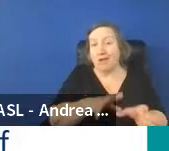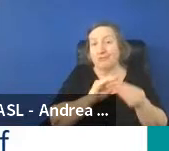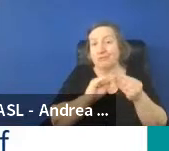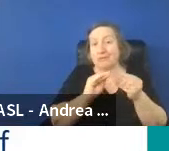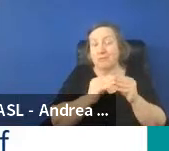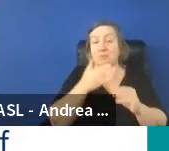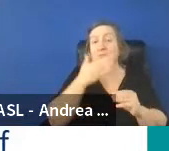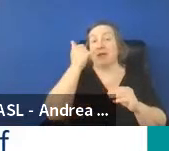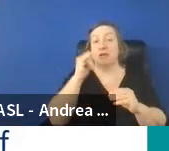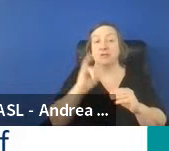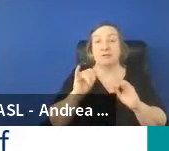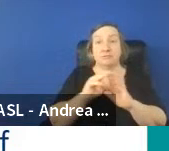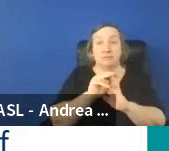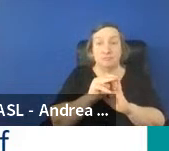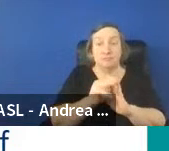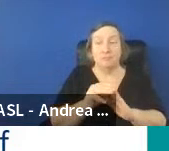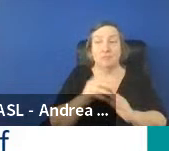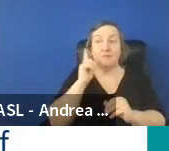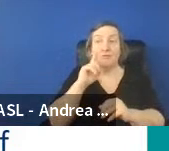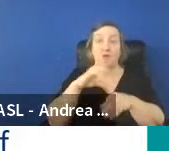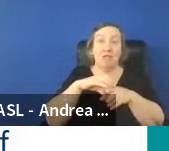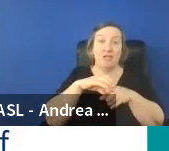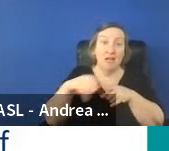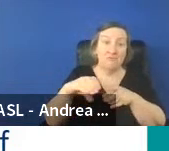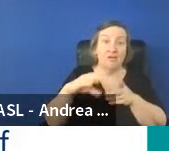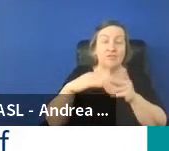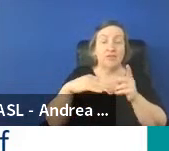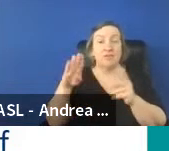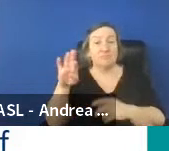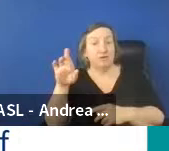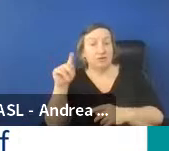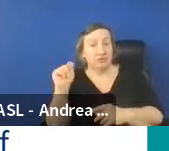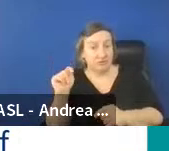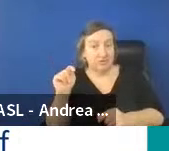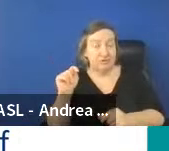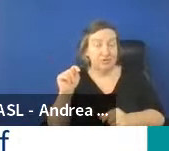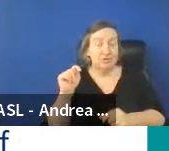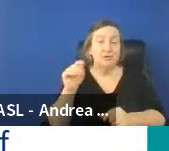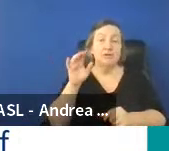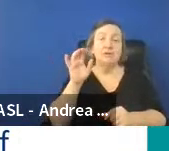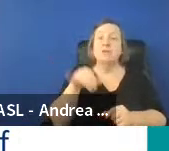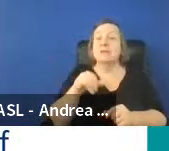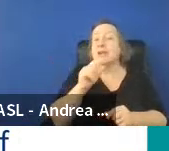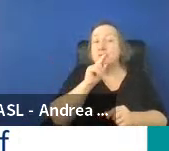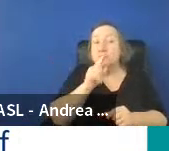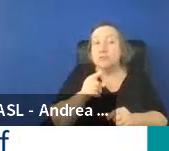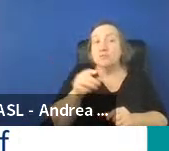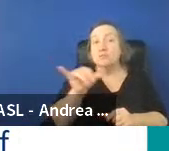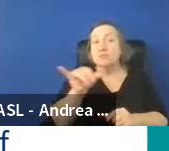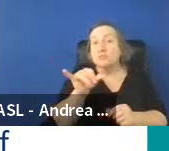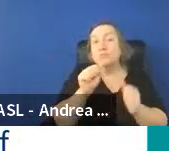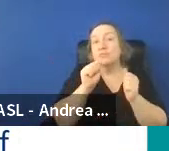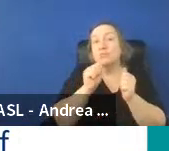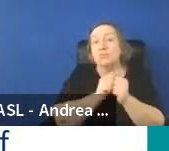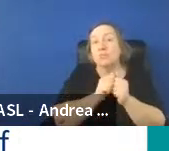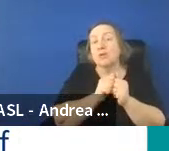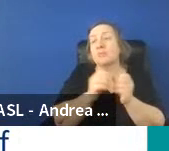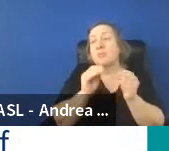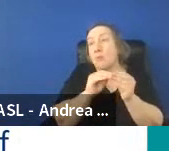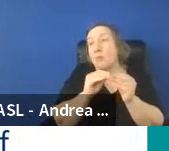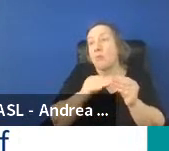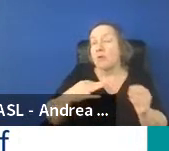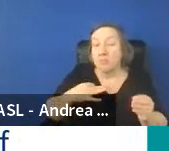as modeled for light rail versus bus rapid transit, that's also true in terms of greater